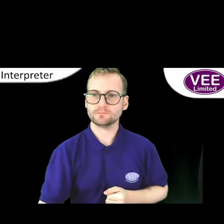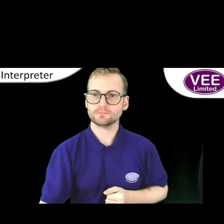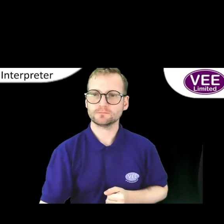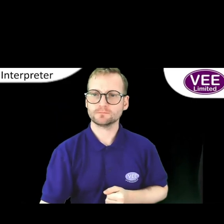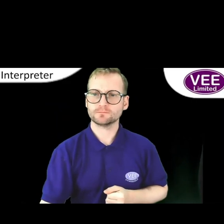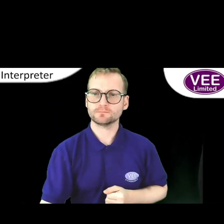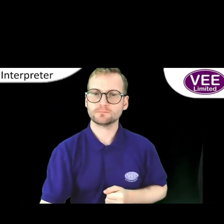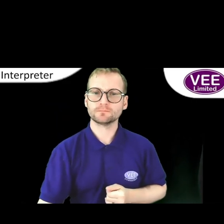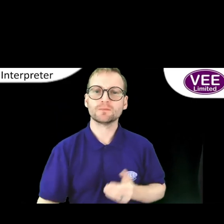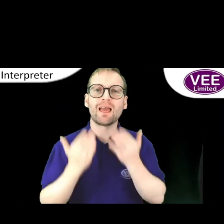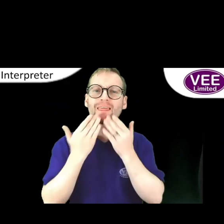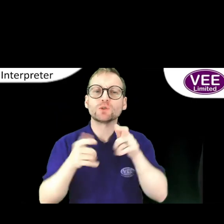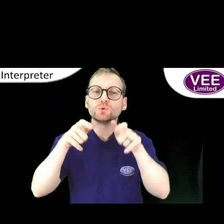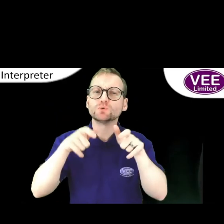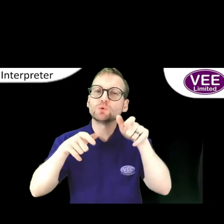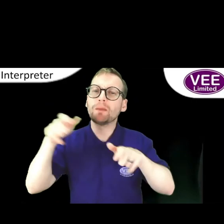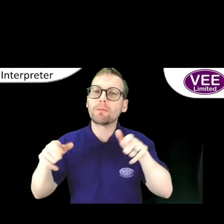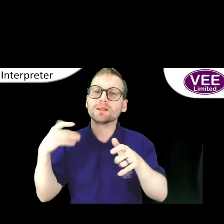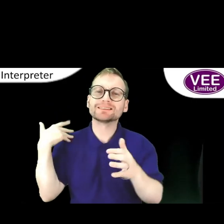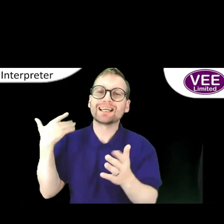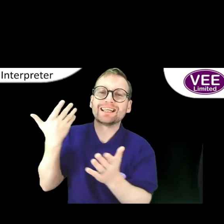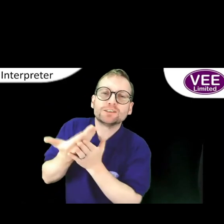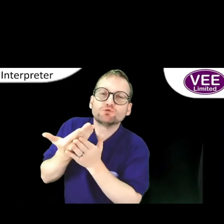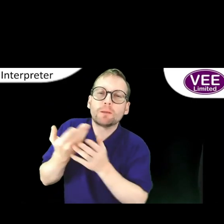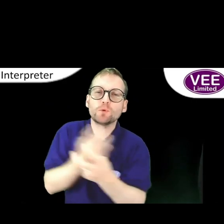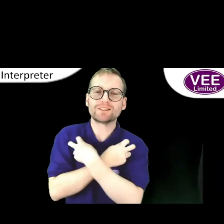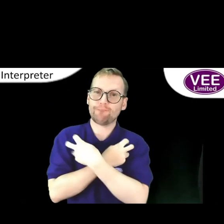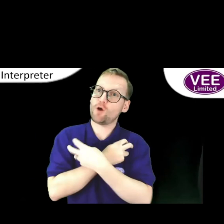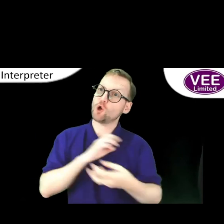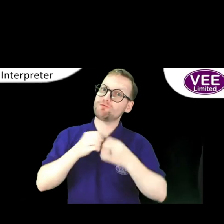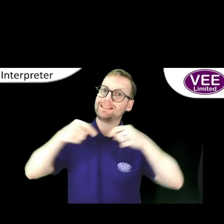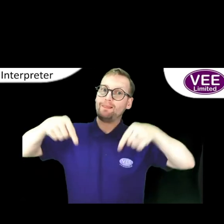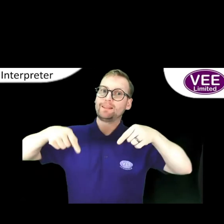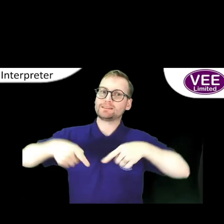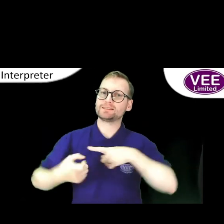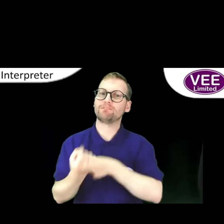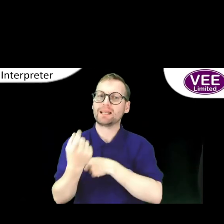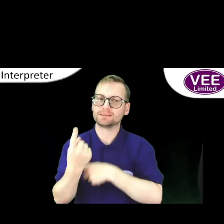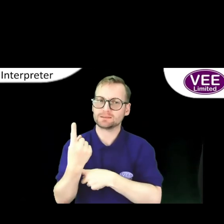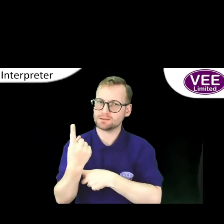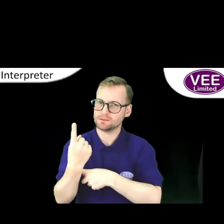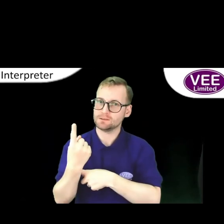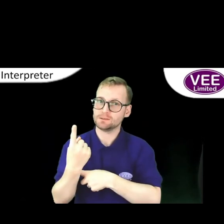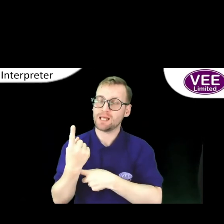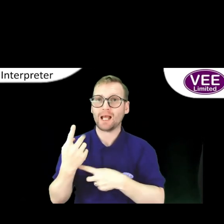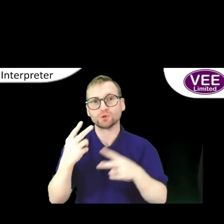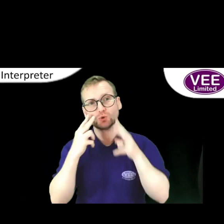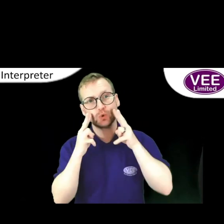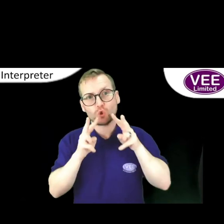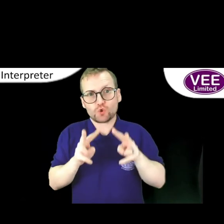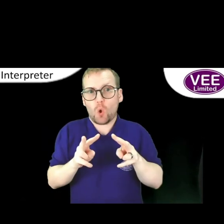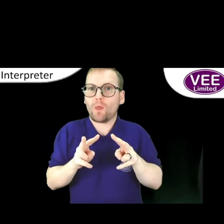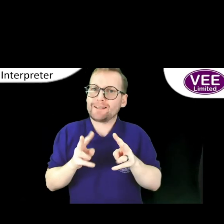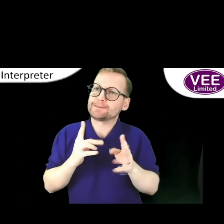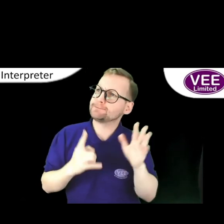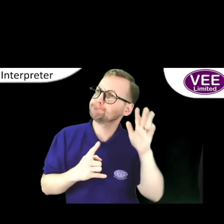And a big thanks to the People's History Museum for putting this show on, for placing this spotlight on this crucial theme,